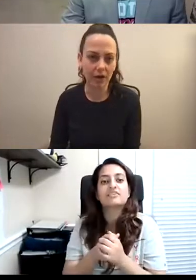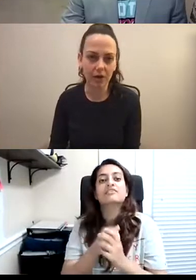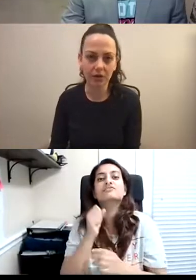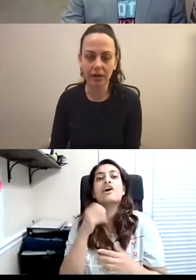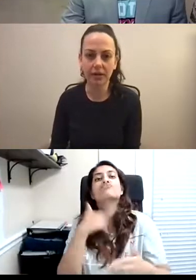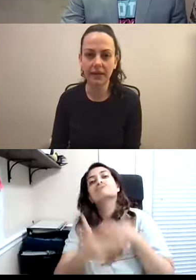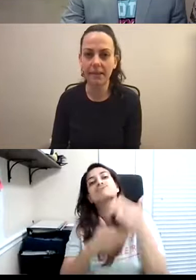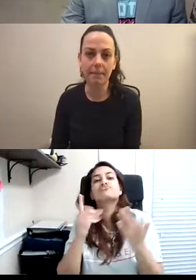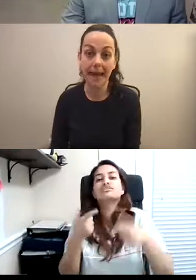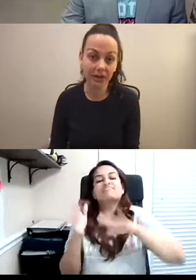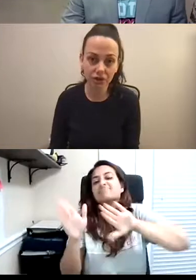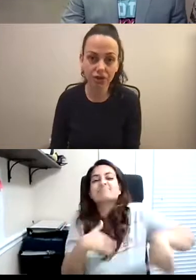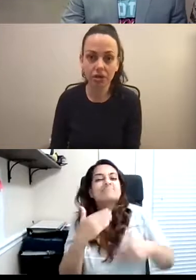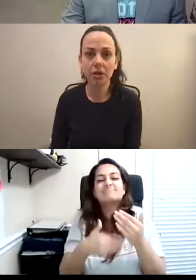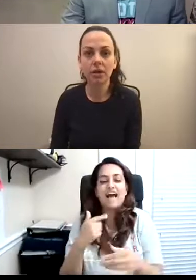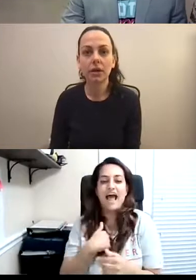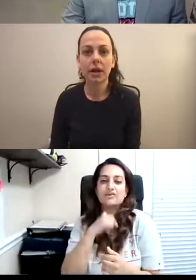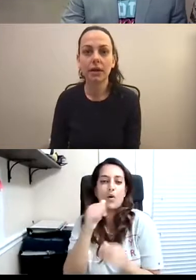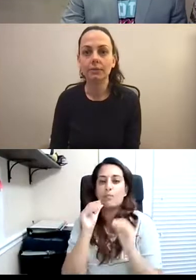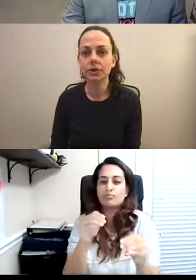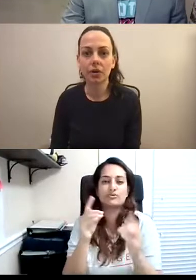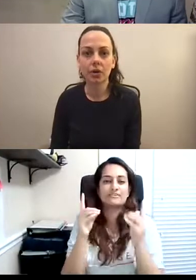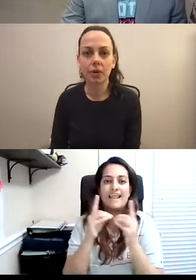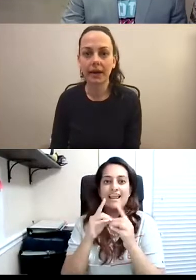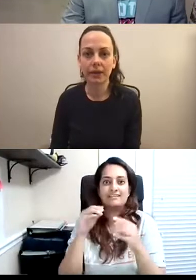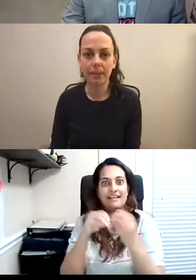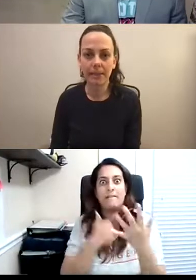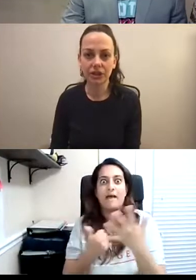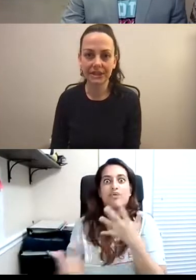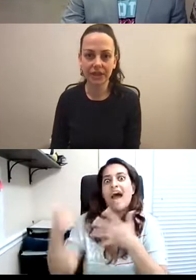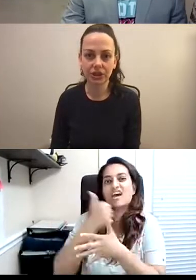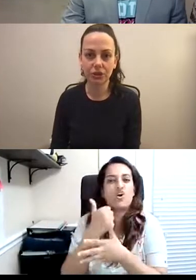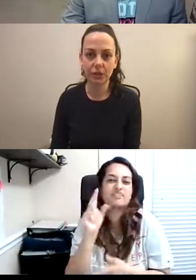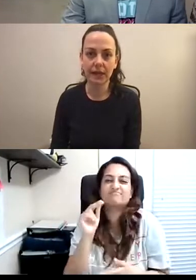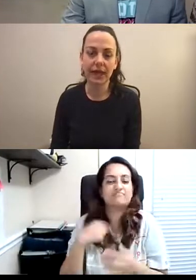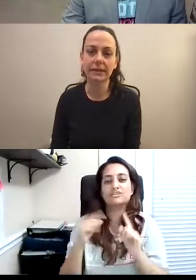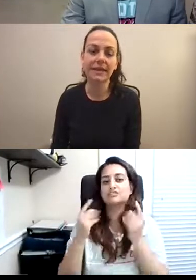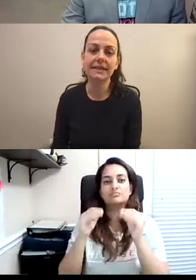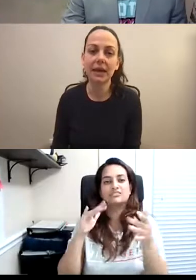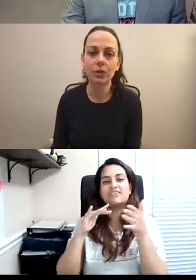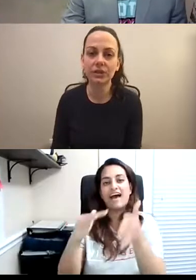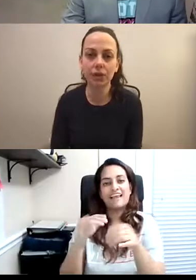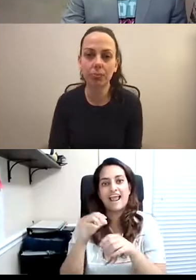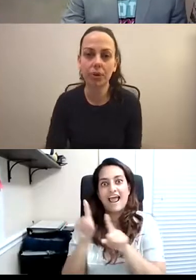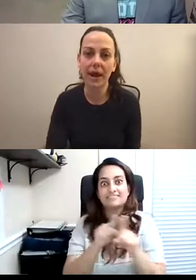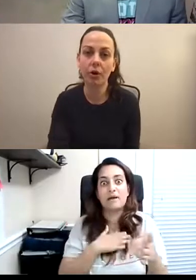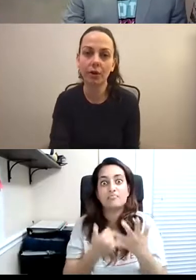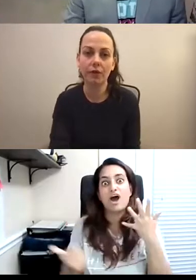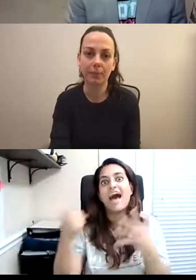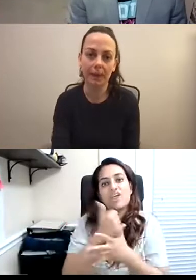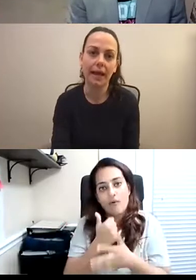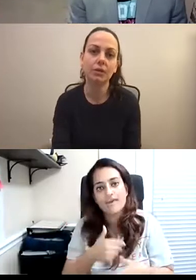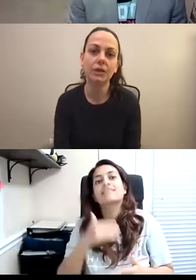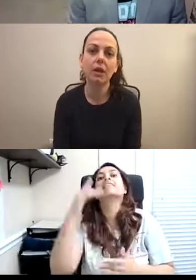work out. They didn't match. So I didn't really pay much attention to it. And dating wasn't really a priority